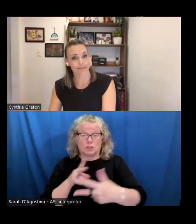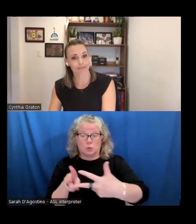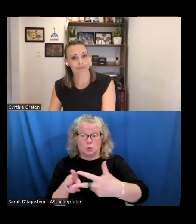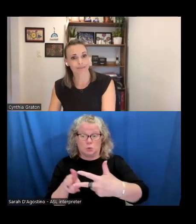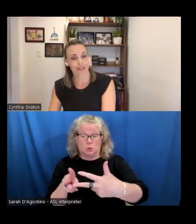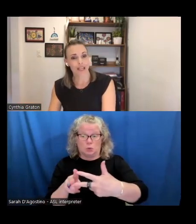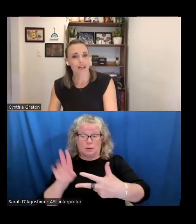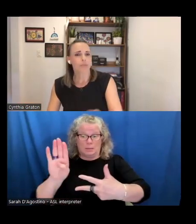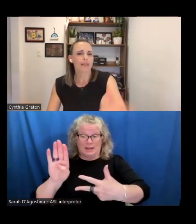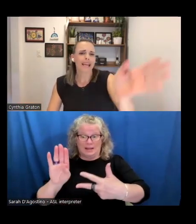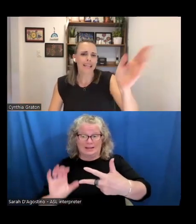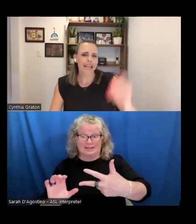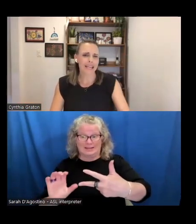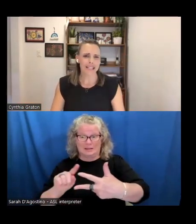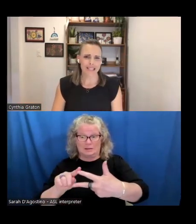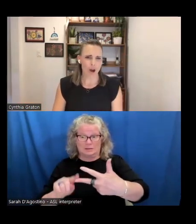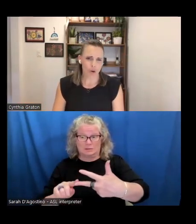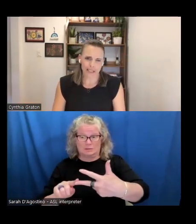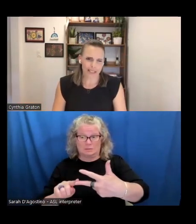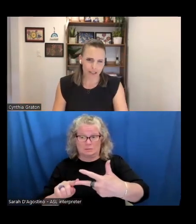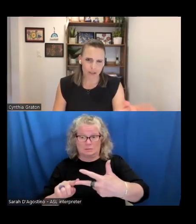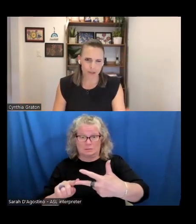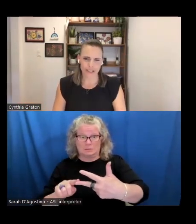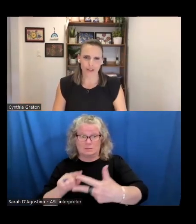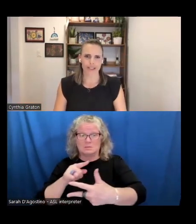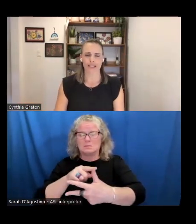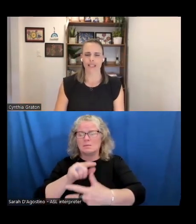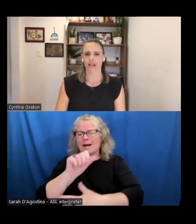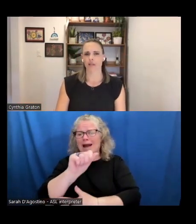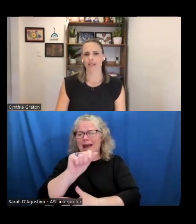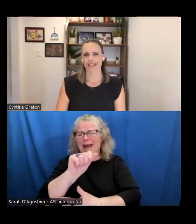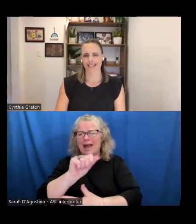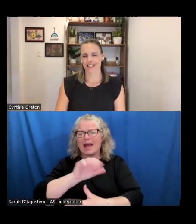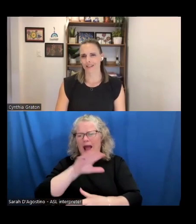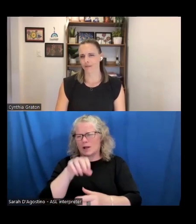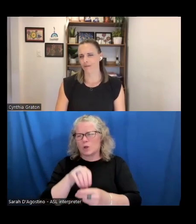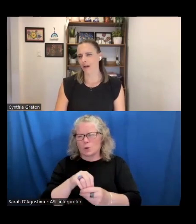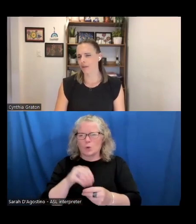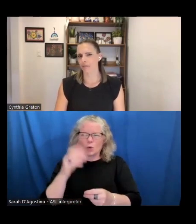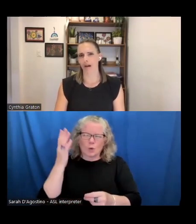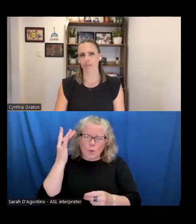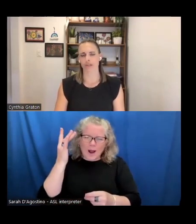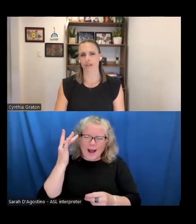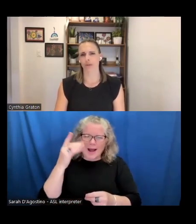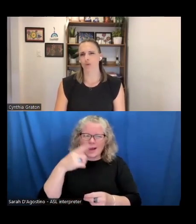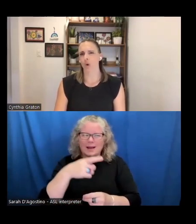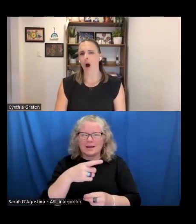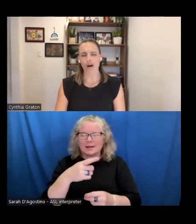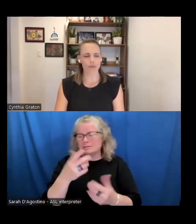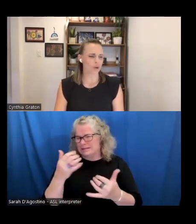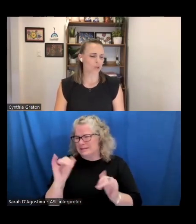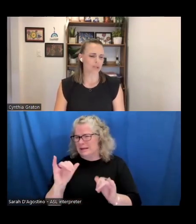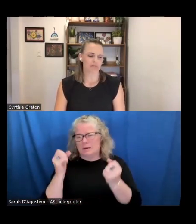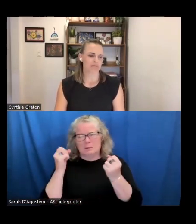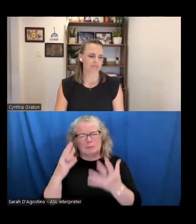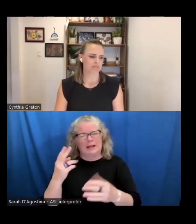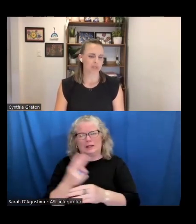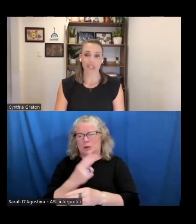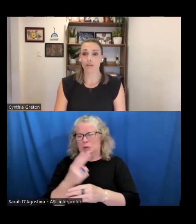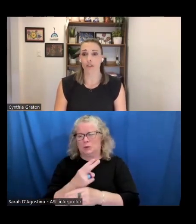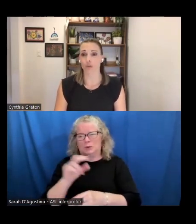C. Plan A is only included on this slide because it's still very popular, but you